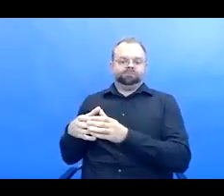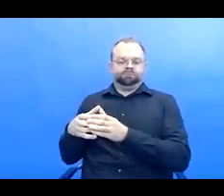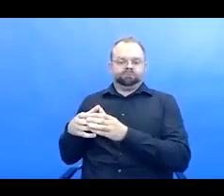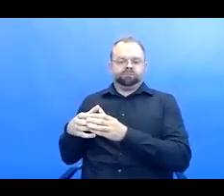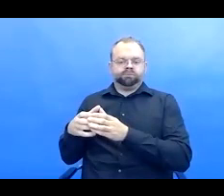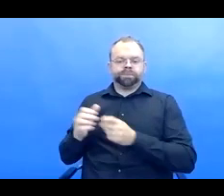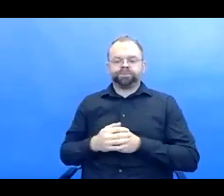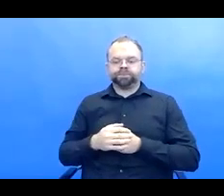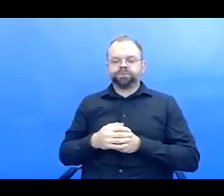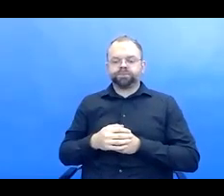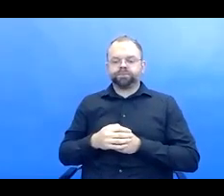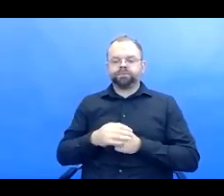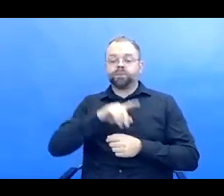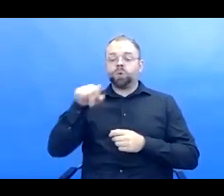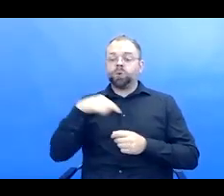Next slide, please.